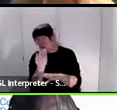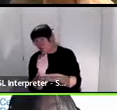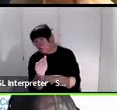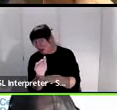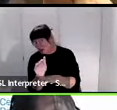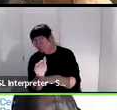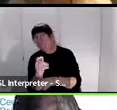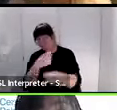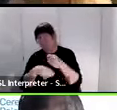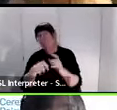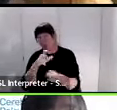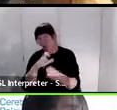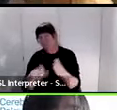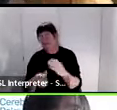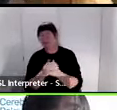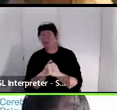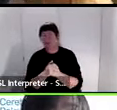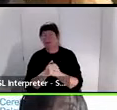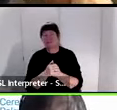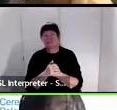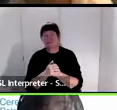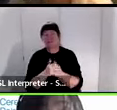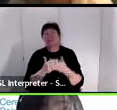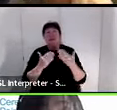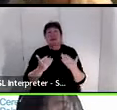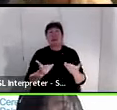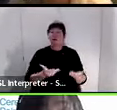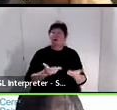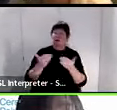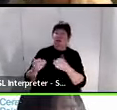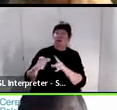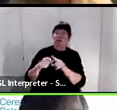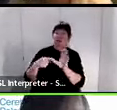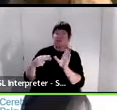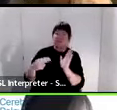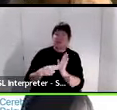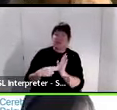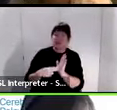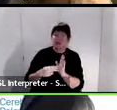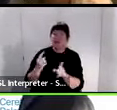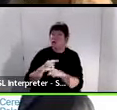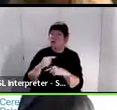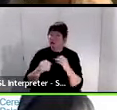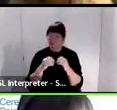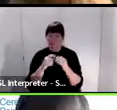on to my colleague Dan to talk about the particulars of the bill.